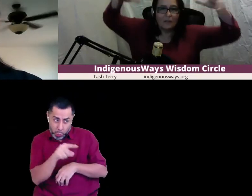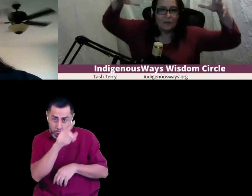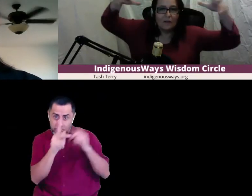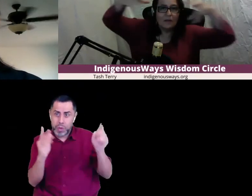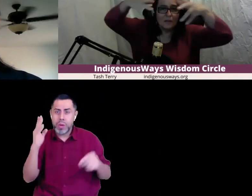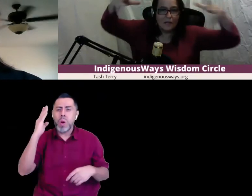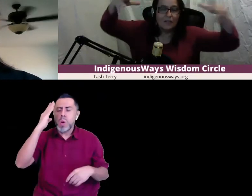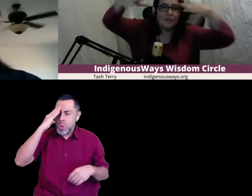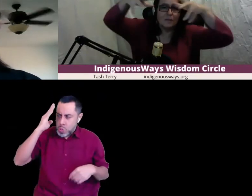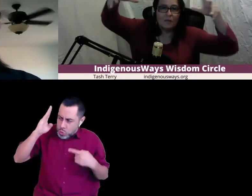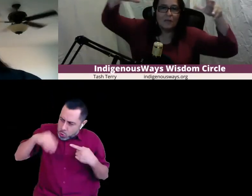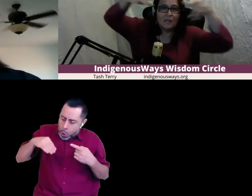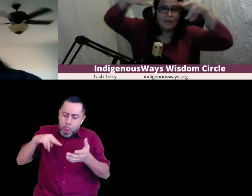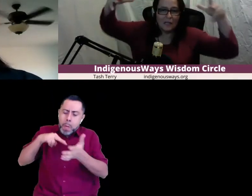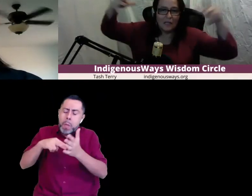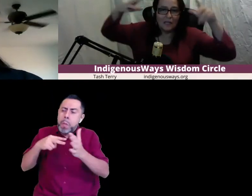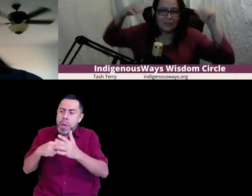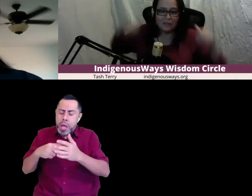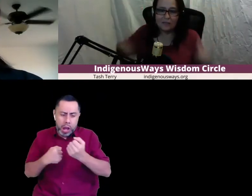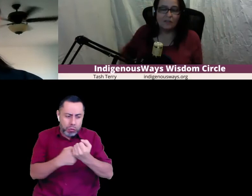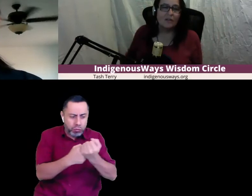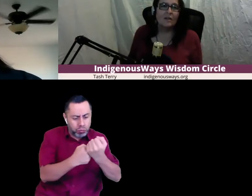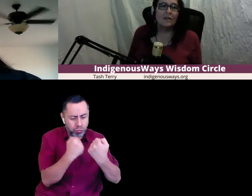other in the community. And